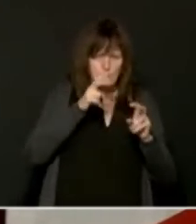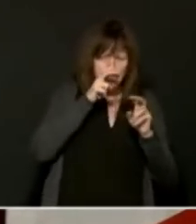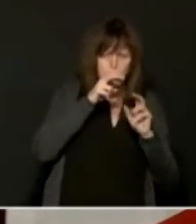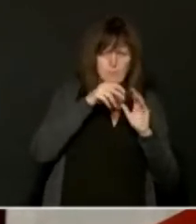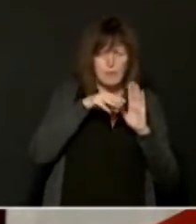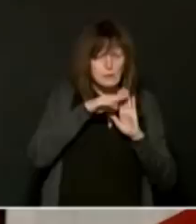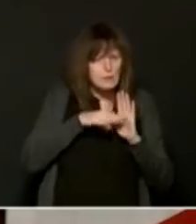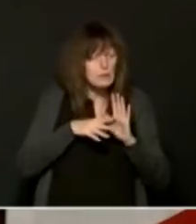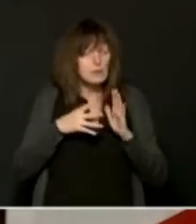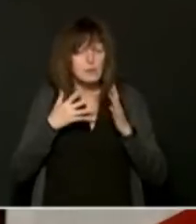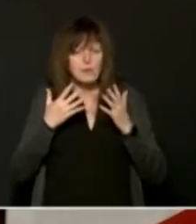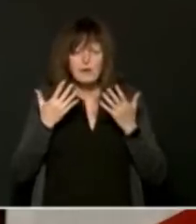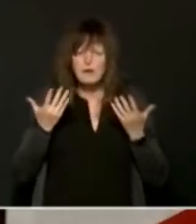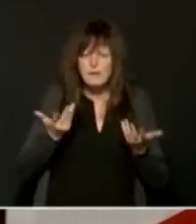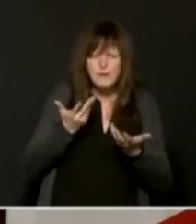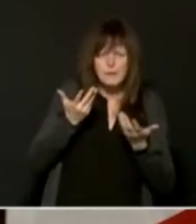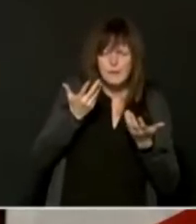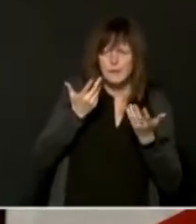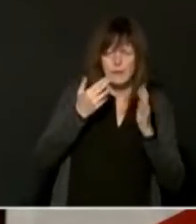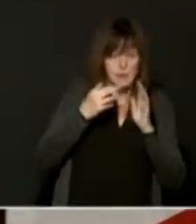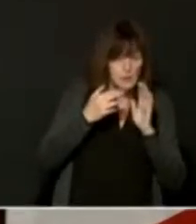of restrictions.